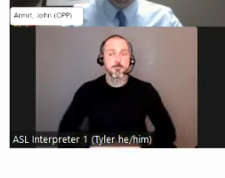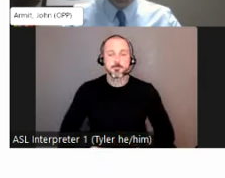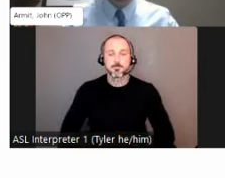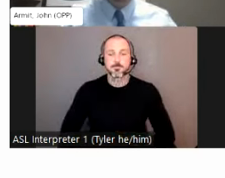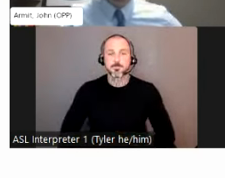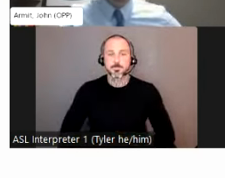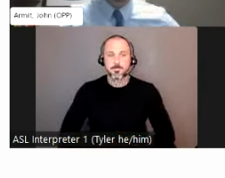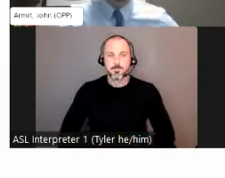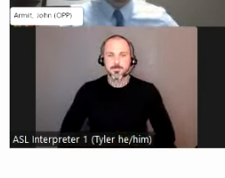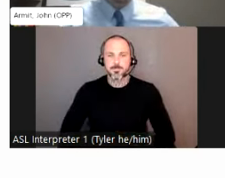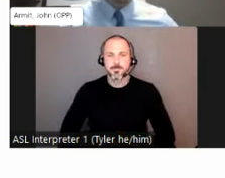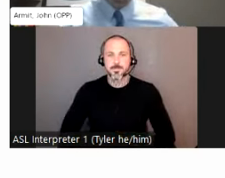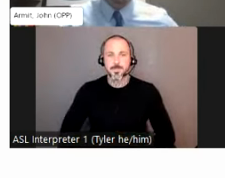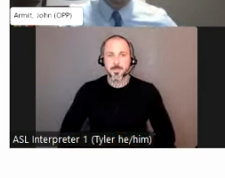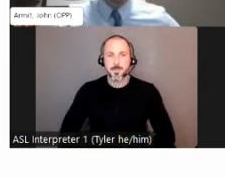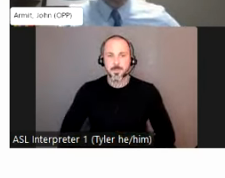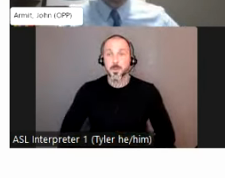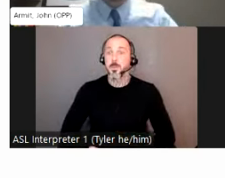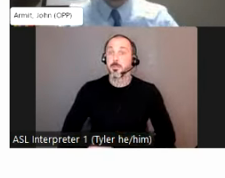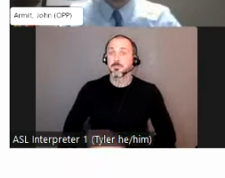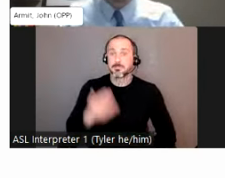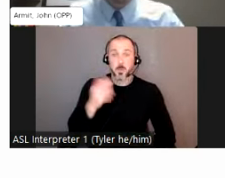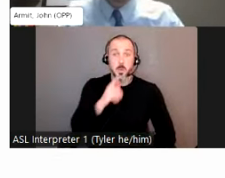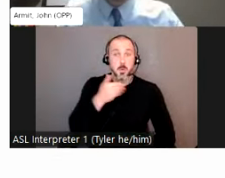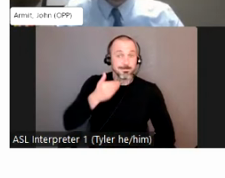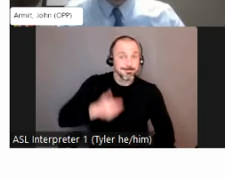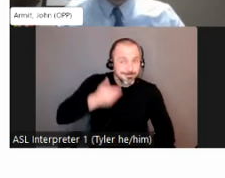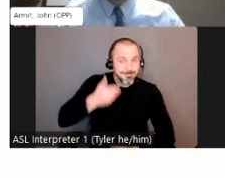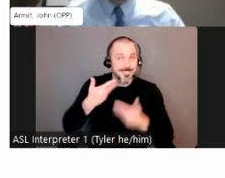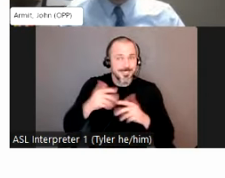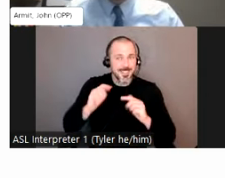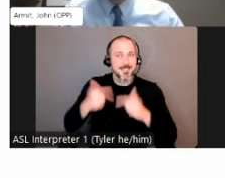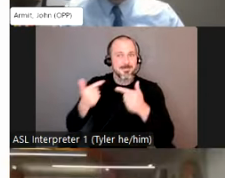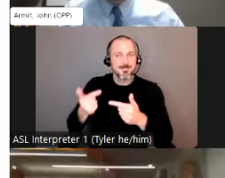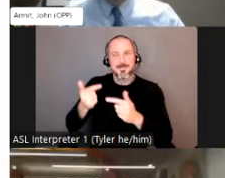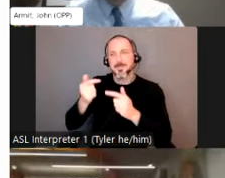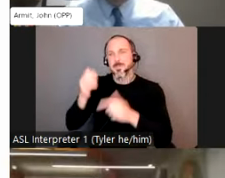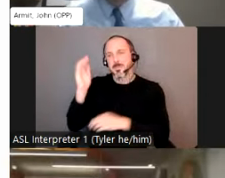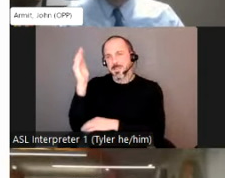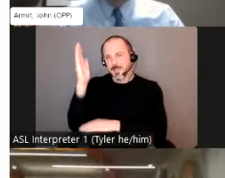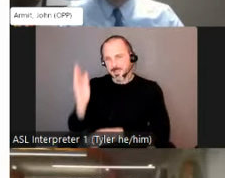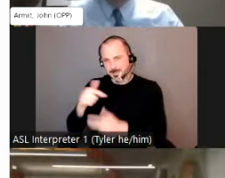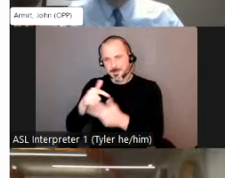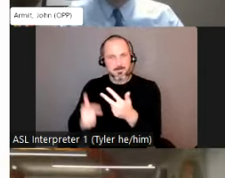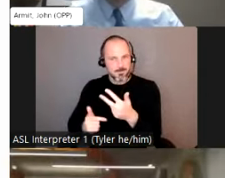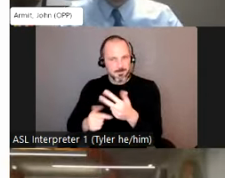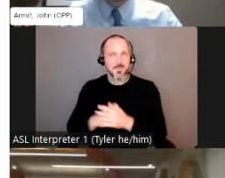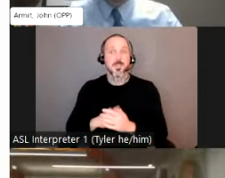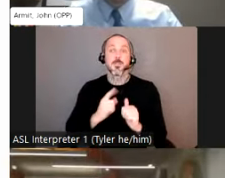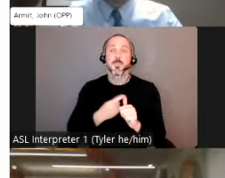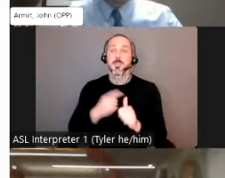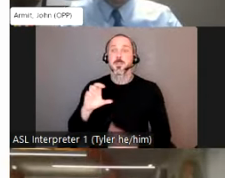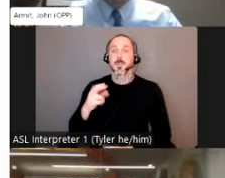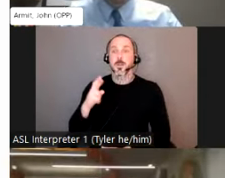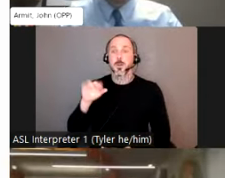our organization, I'm now going to introduce our speakers, and then I'm going to turn it over to first Chris Allum from the Ontario Securities Commission. And